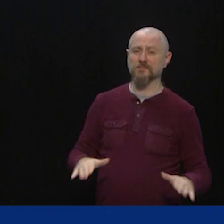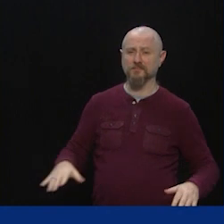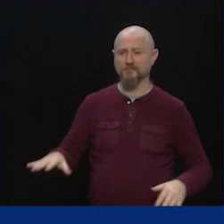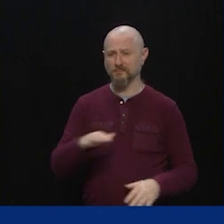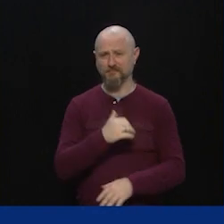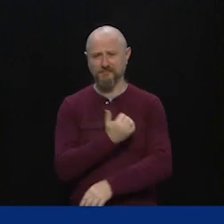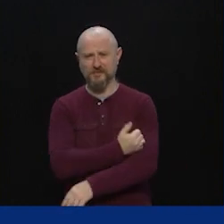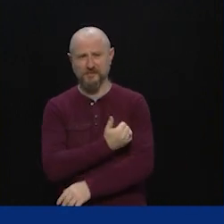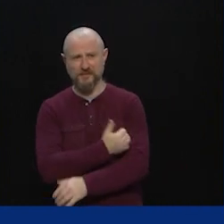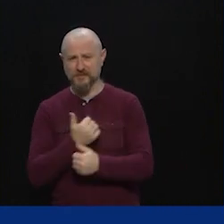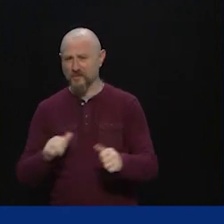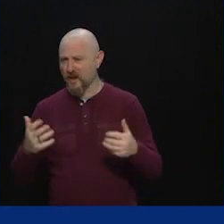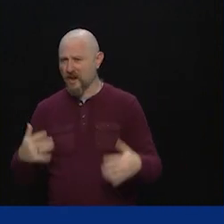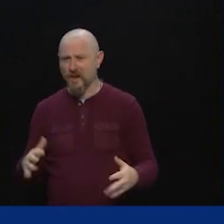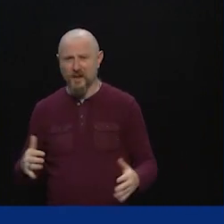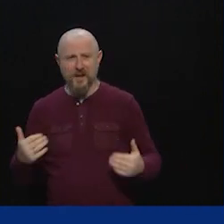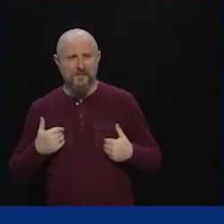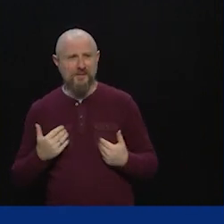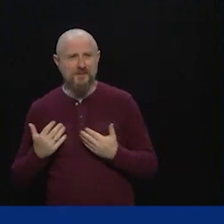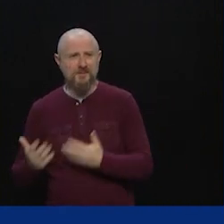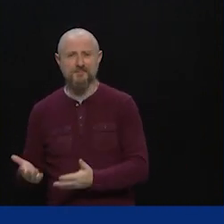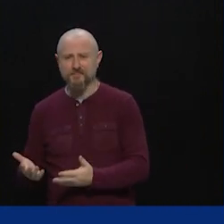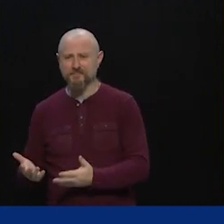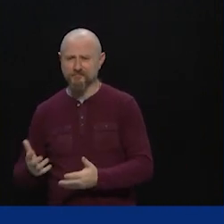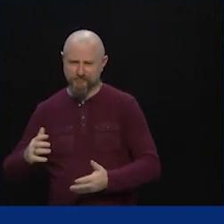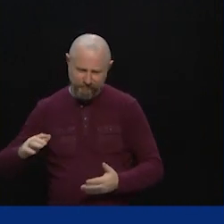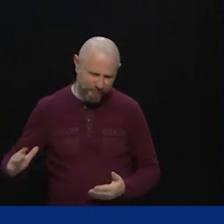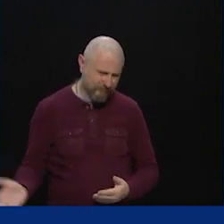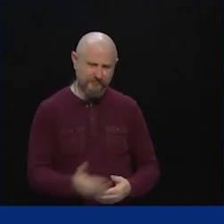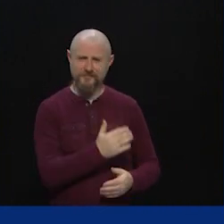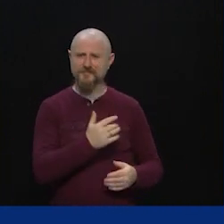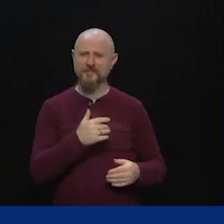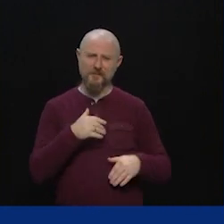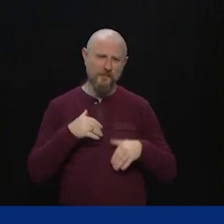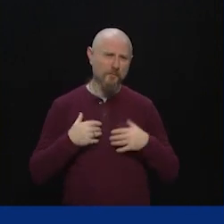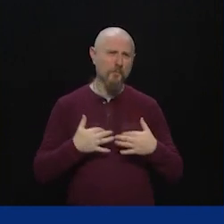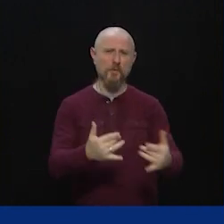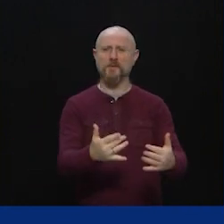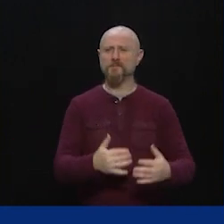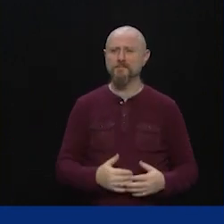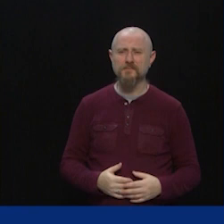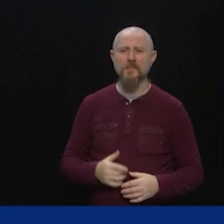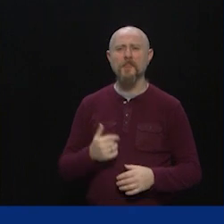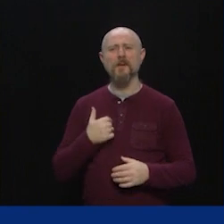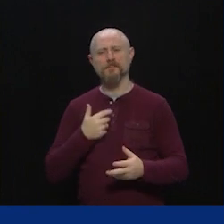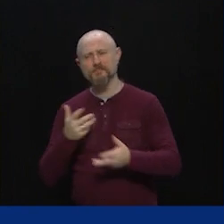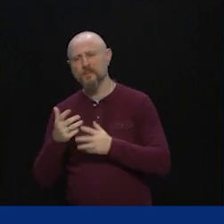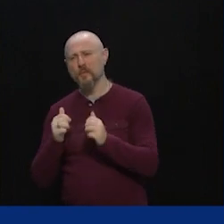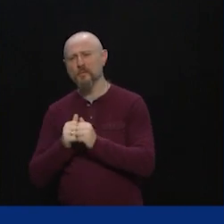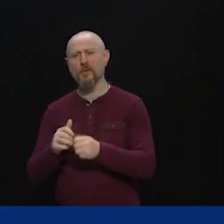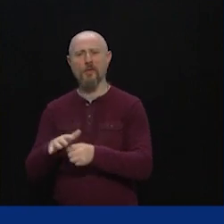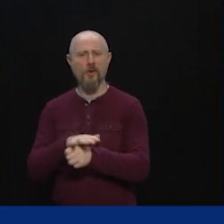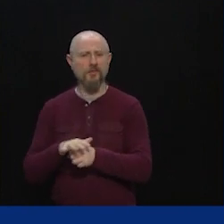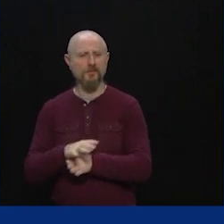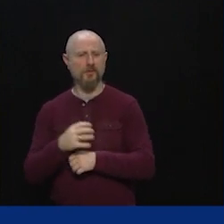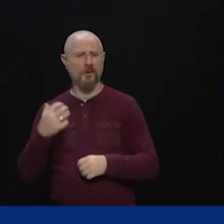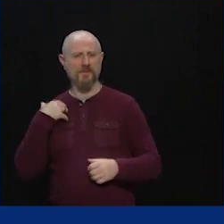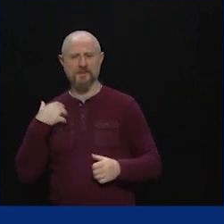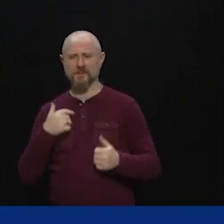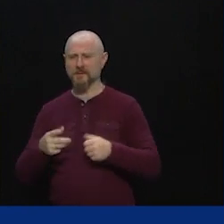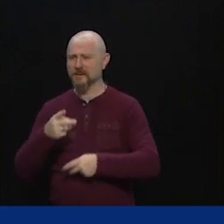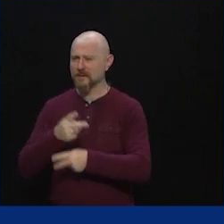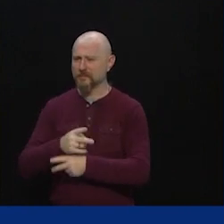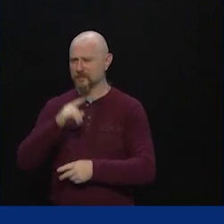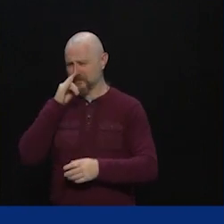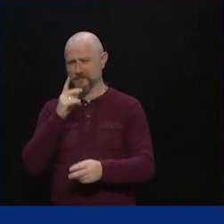and make sure that their lives can continue on. And that's what we keep talking about, working with our local officials to keep kids in schools. I commended Monroe